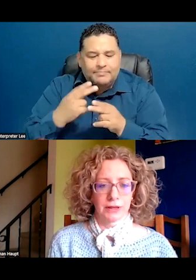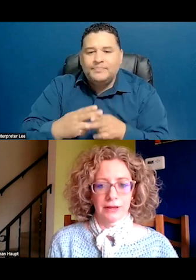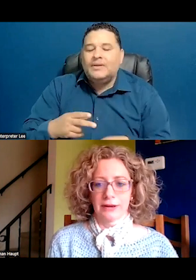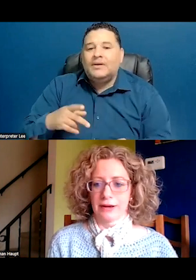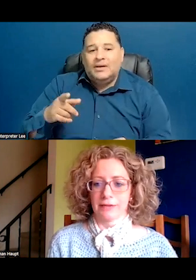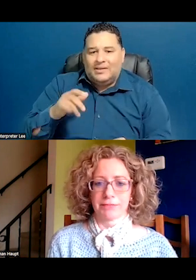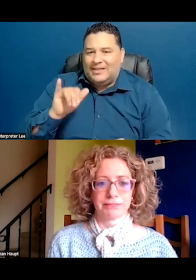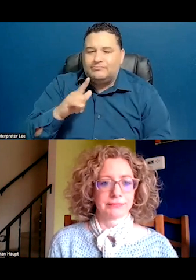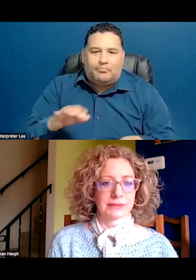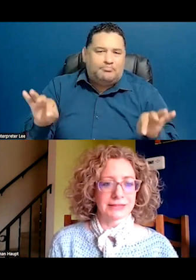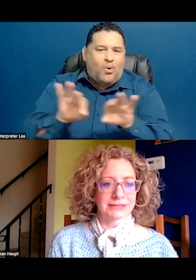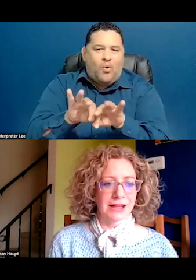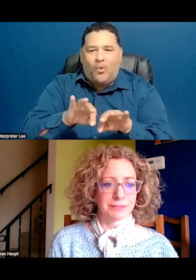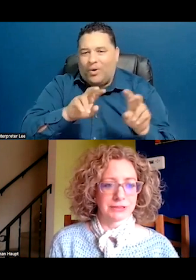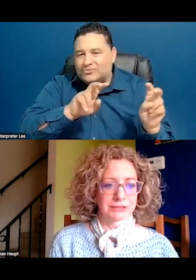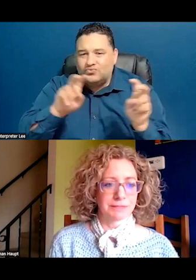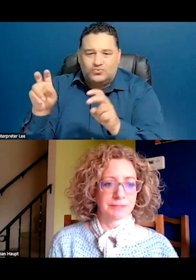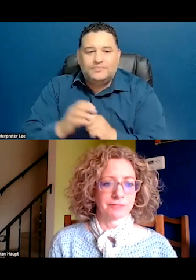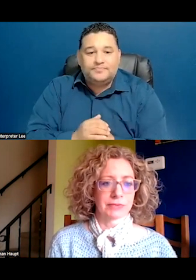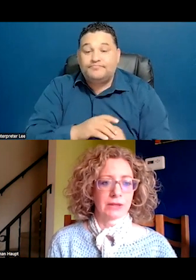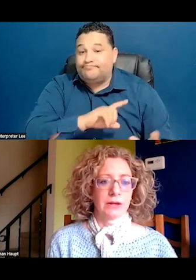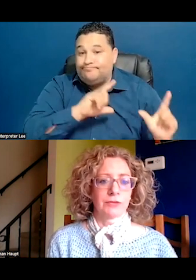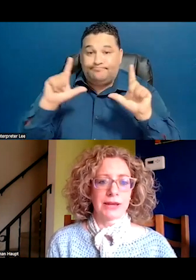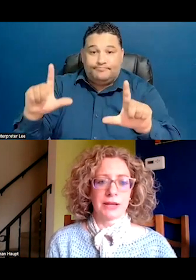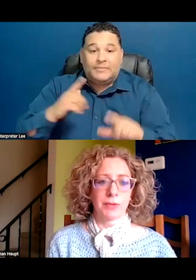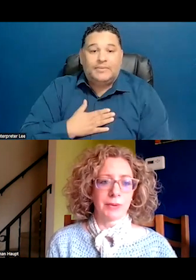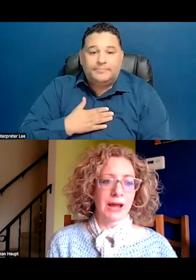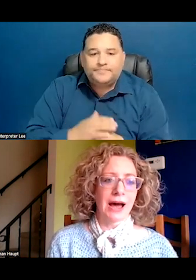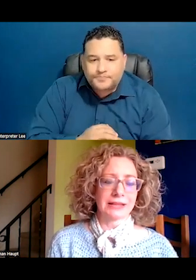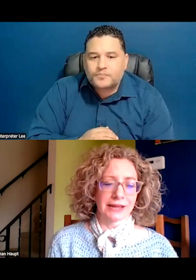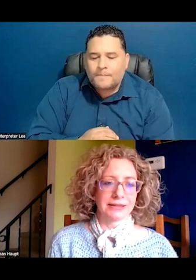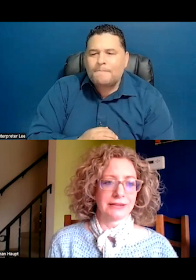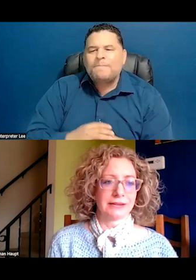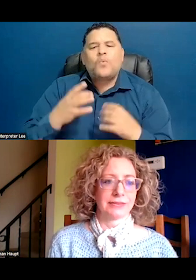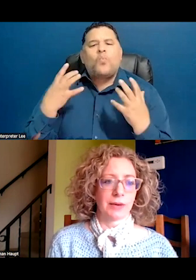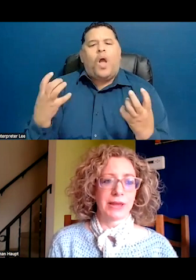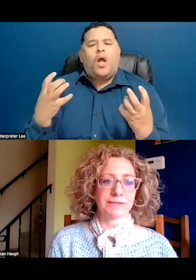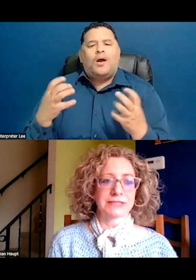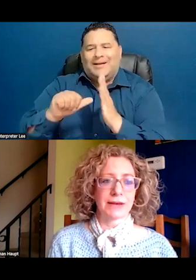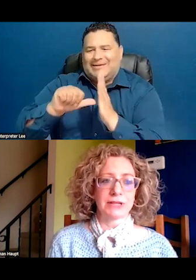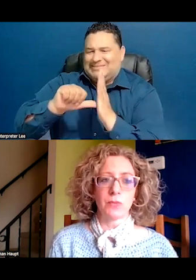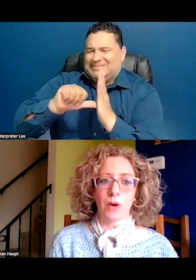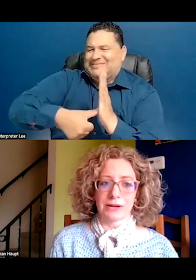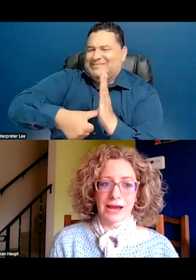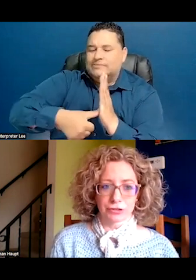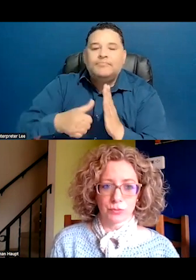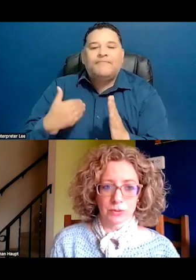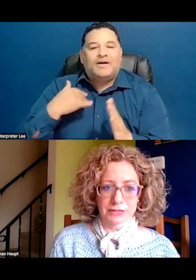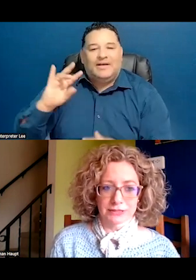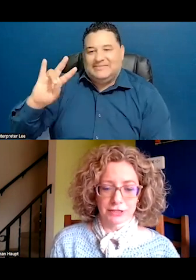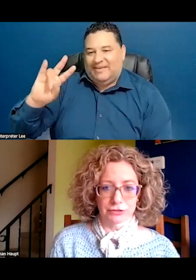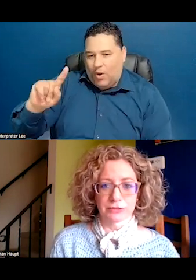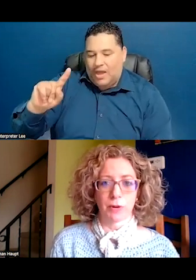important. Next slide, please. Great, and we want to highlight that we have 71